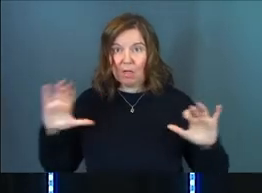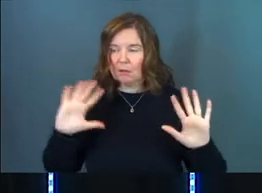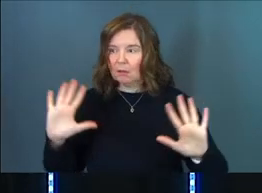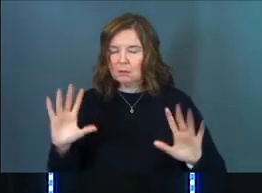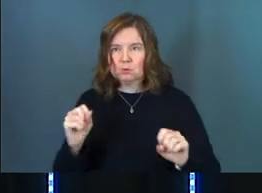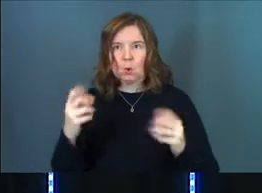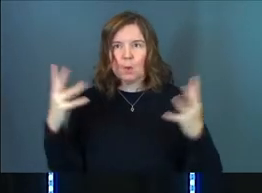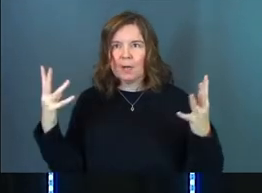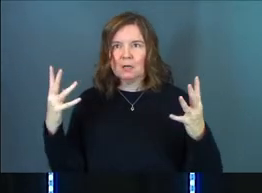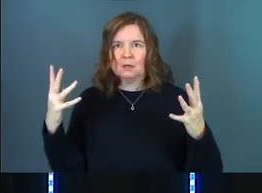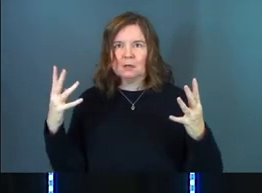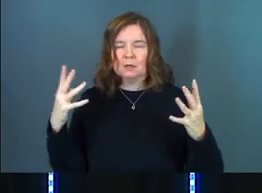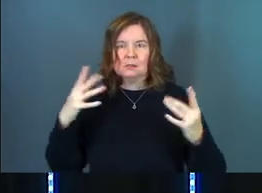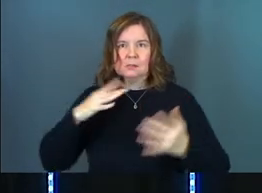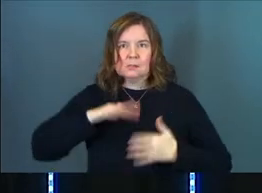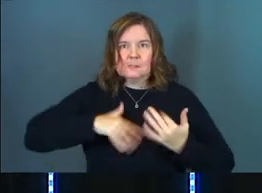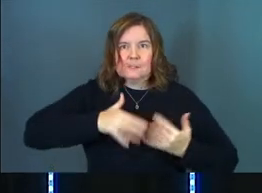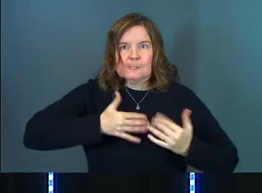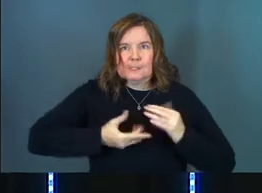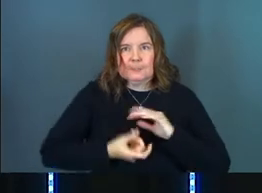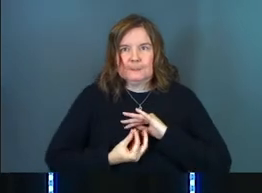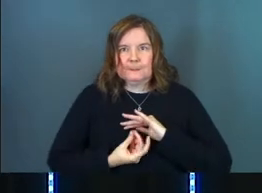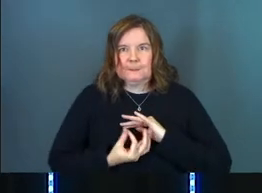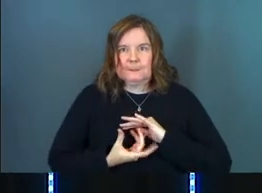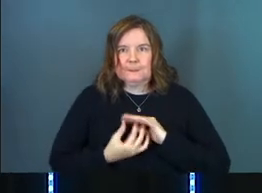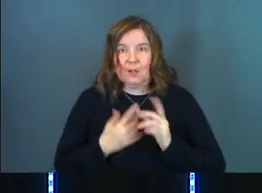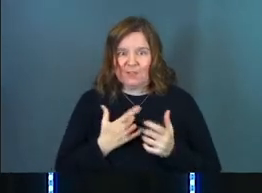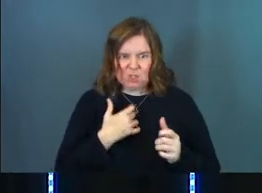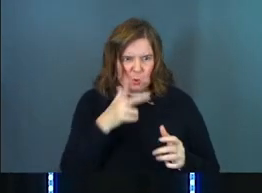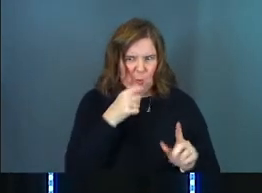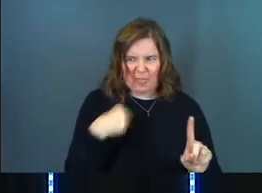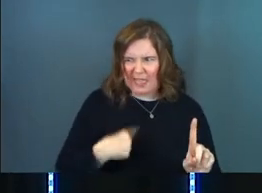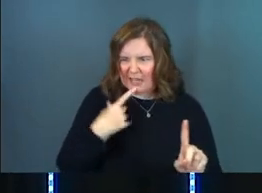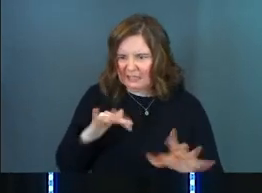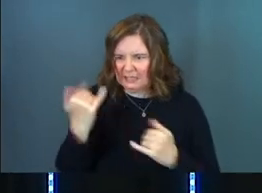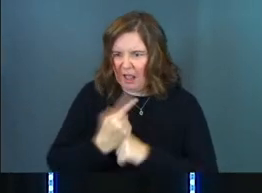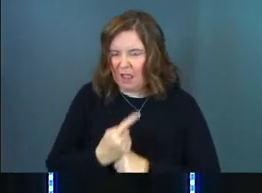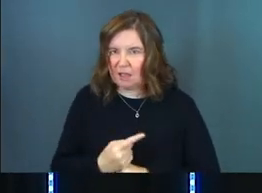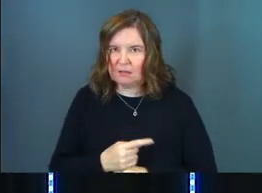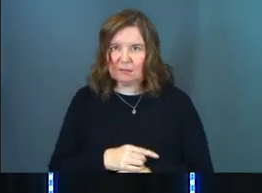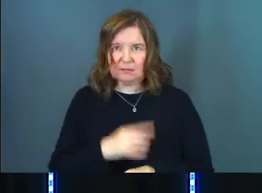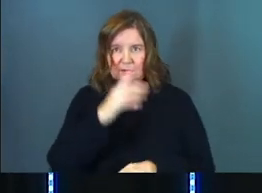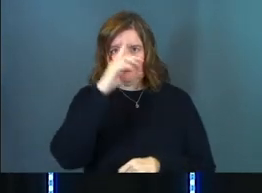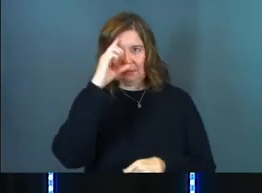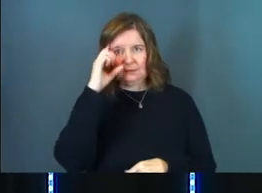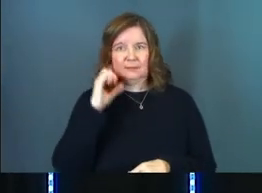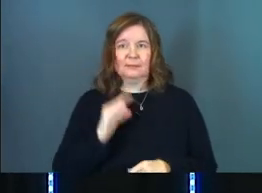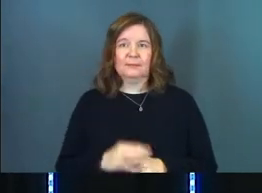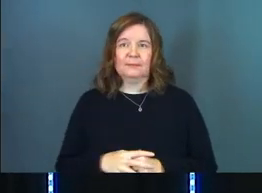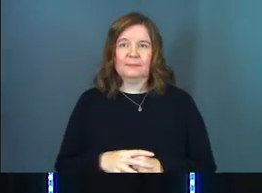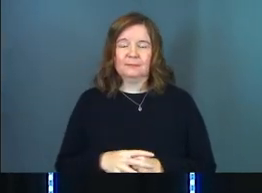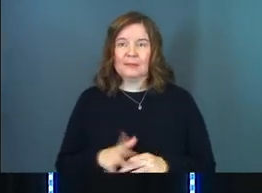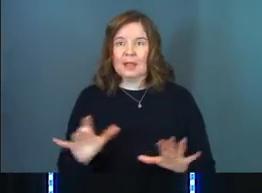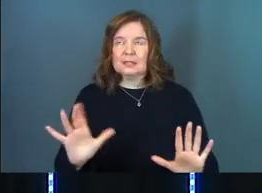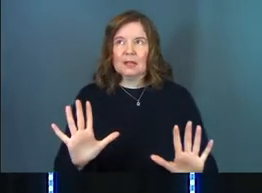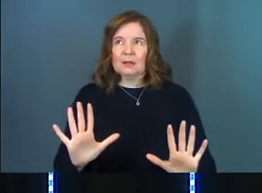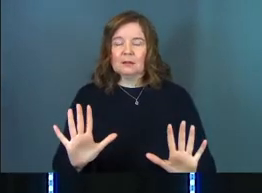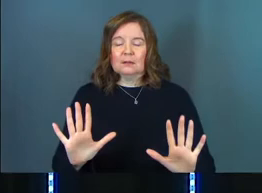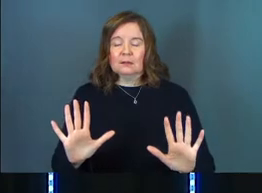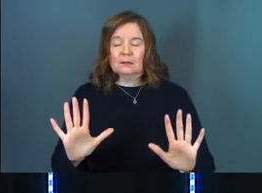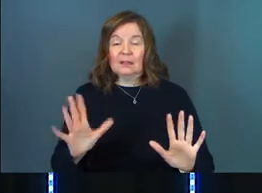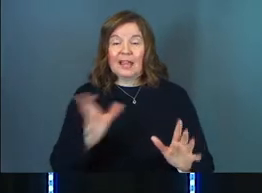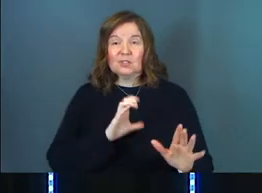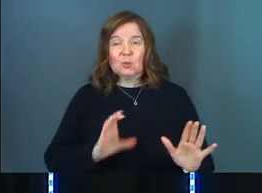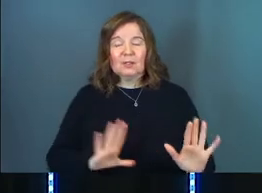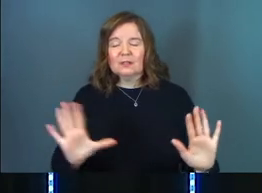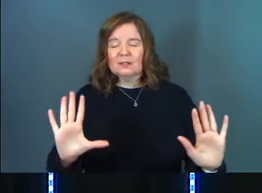Because there's so much like stirring of the anger. Did you hear what they did today? And it's like, what,